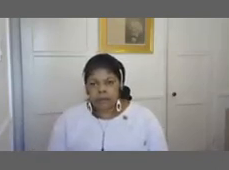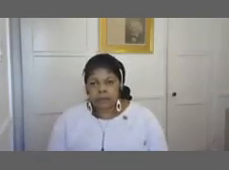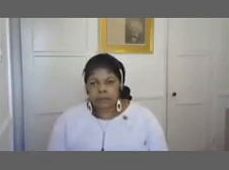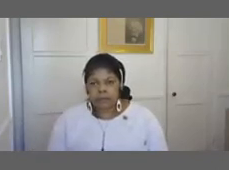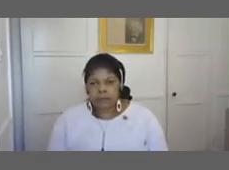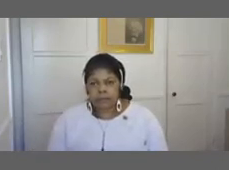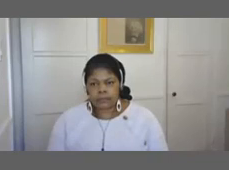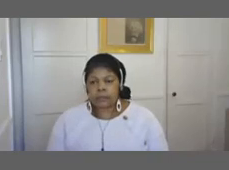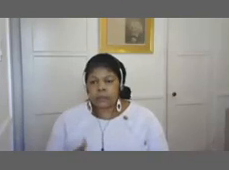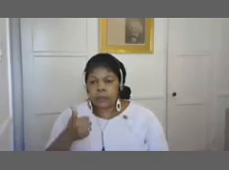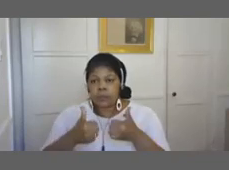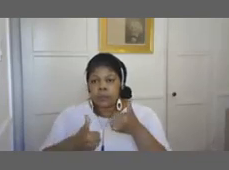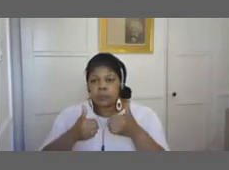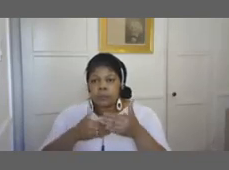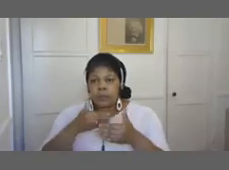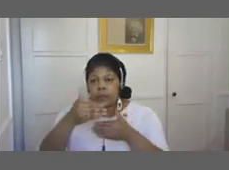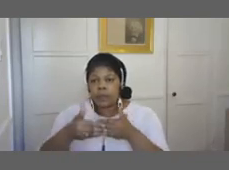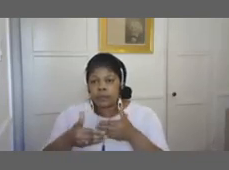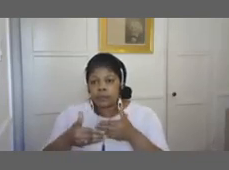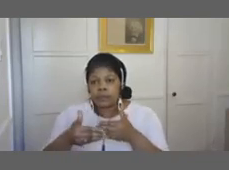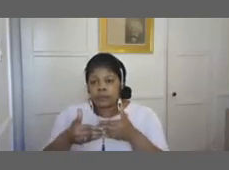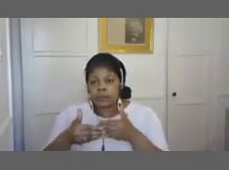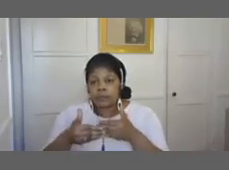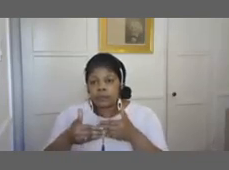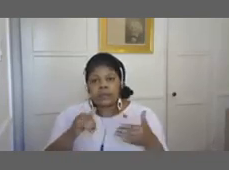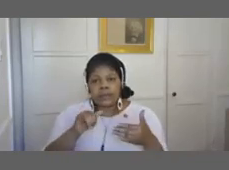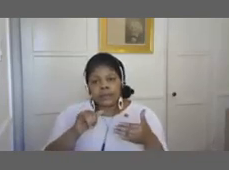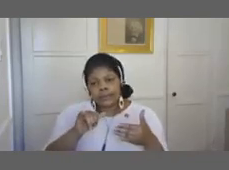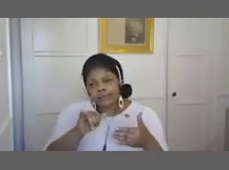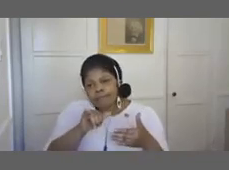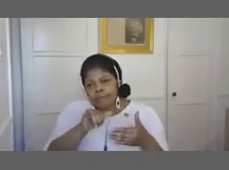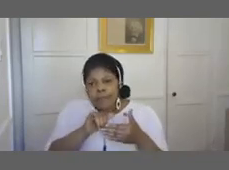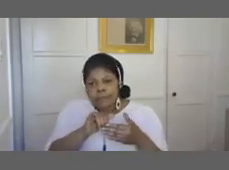What's the next one that we're going to work with here? So that's a non-global color.